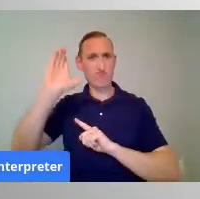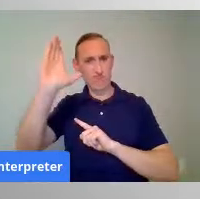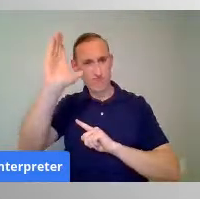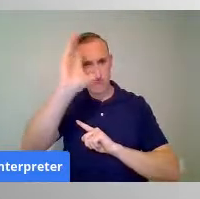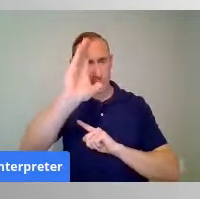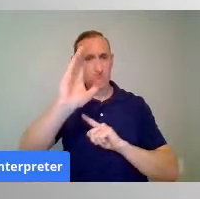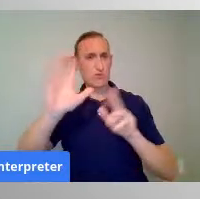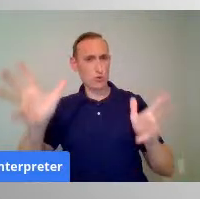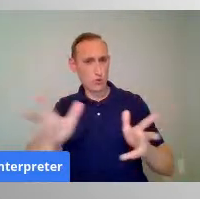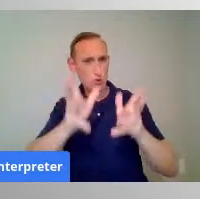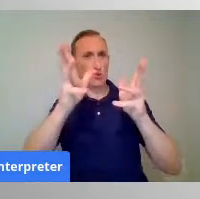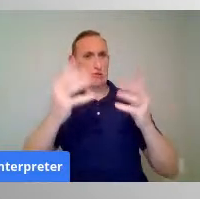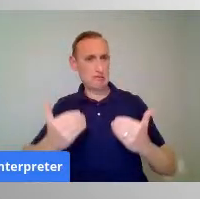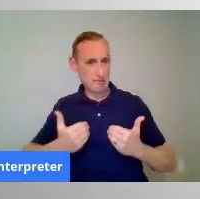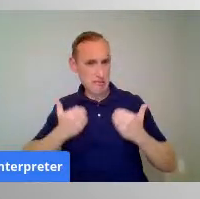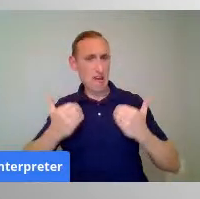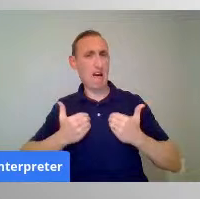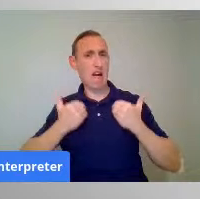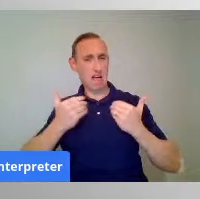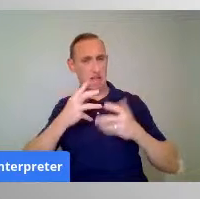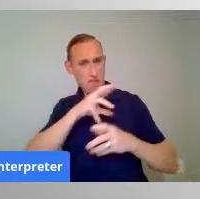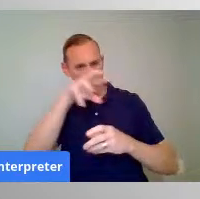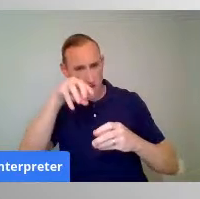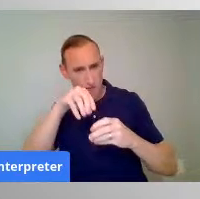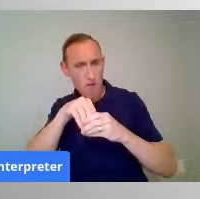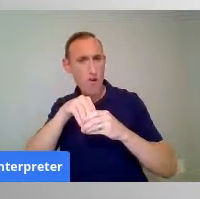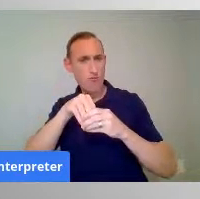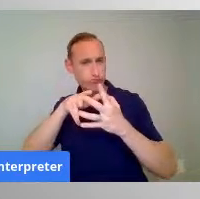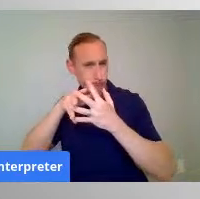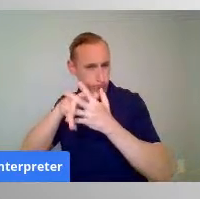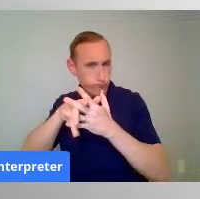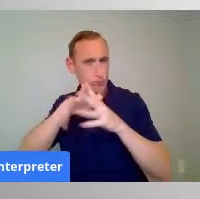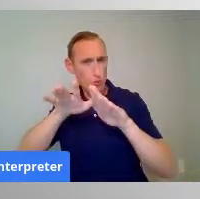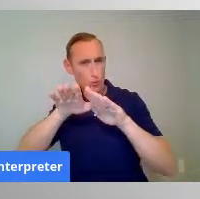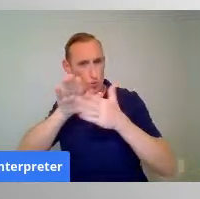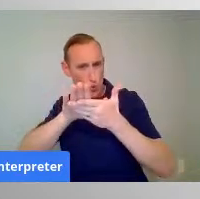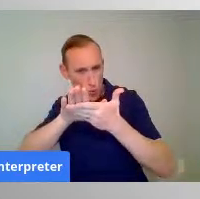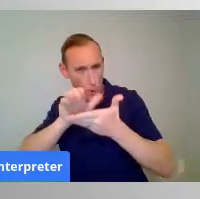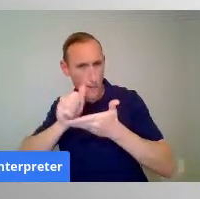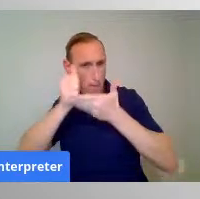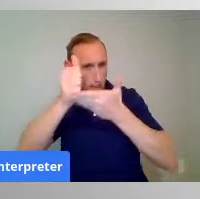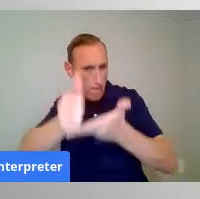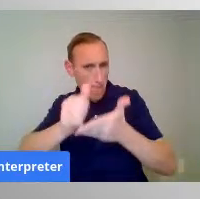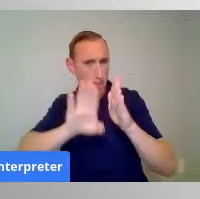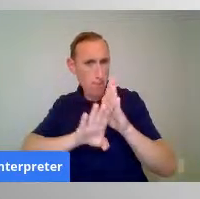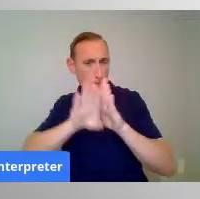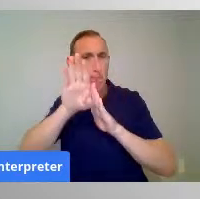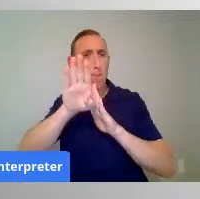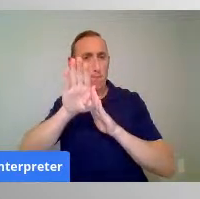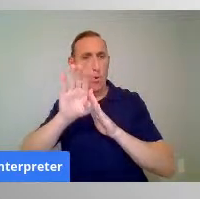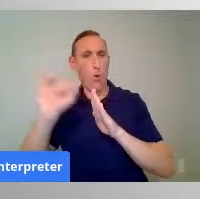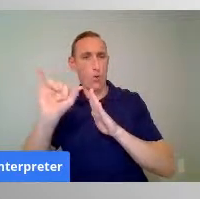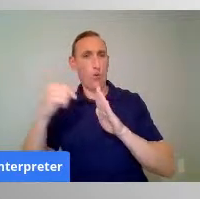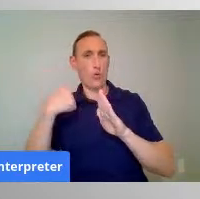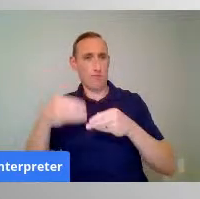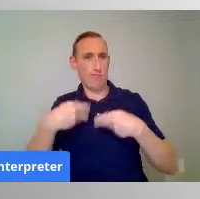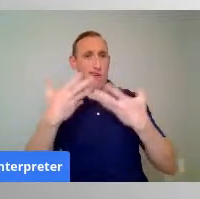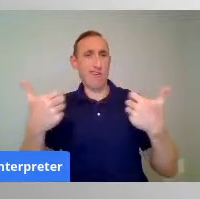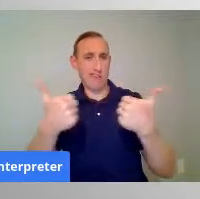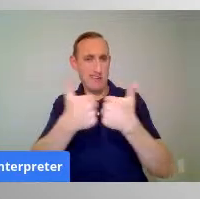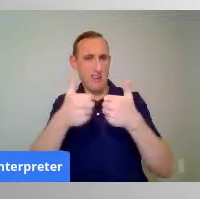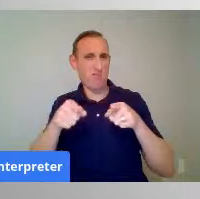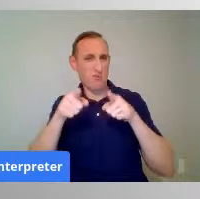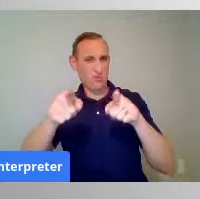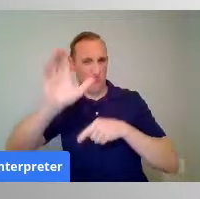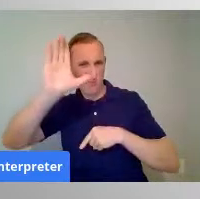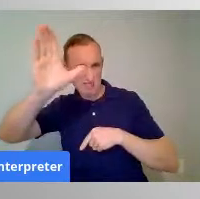around and engage in some games and activities with the young people. So it is our hope to be able to bring that back again